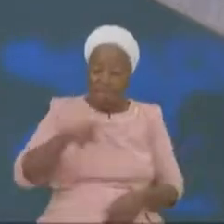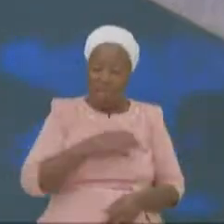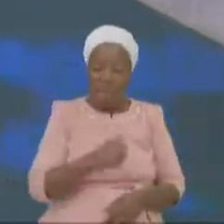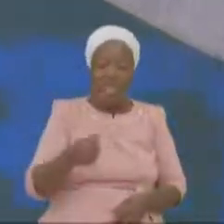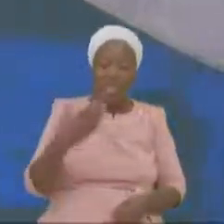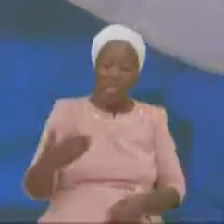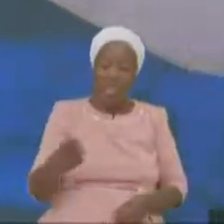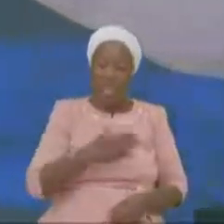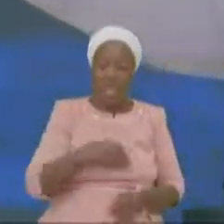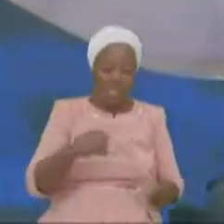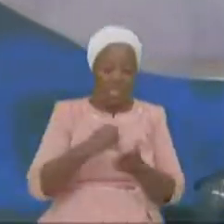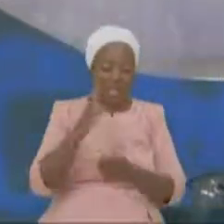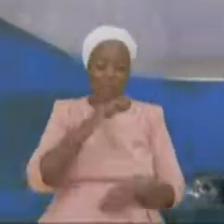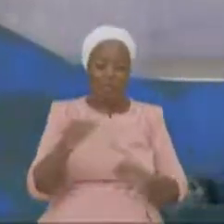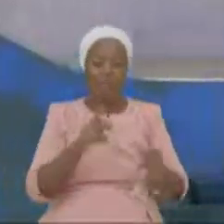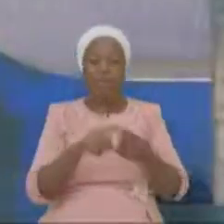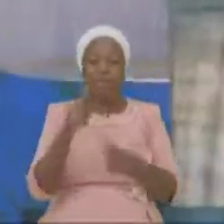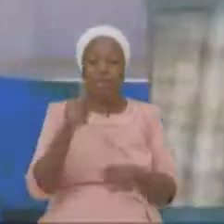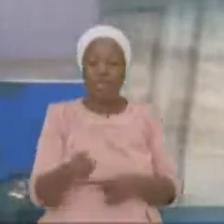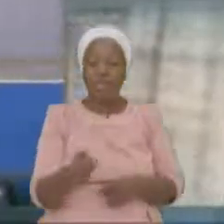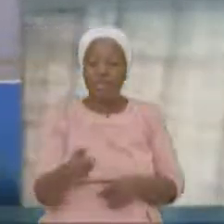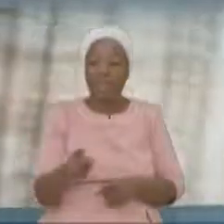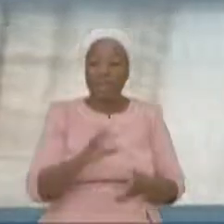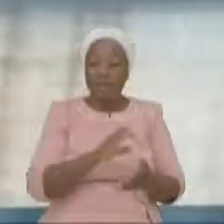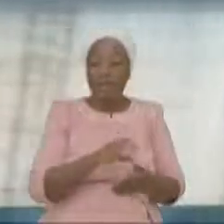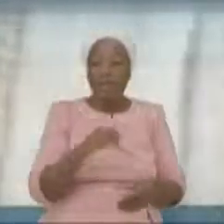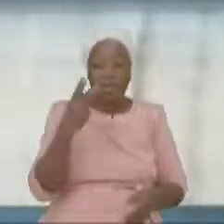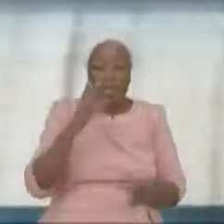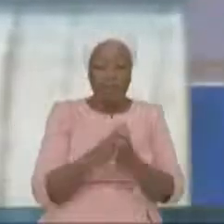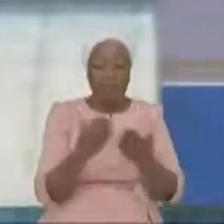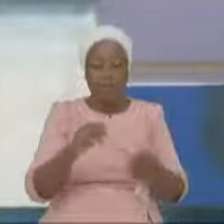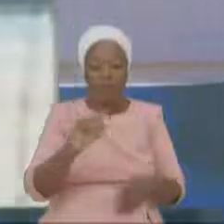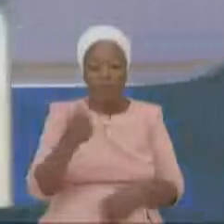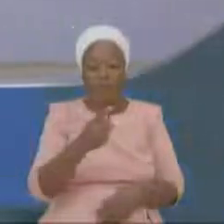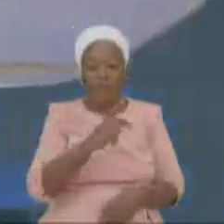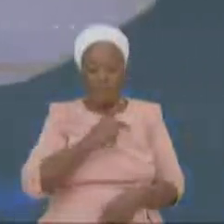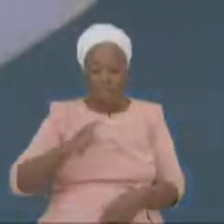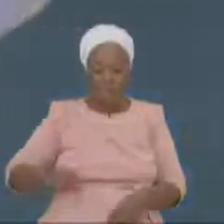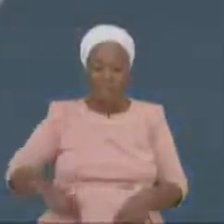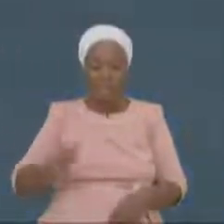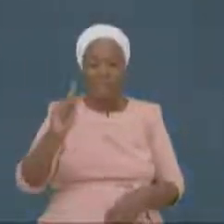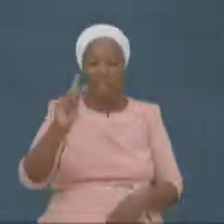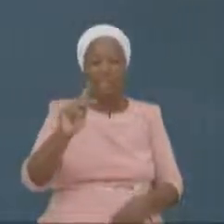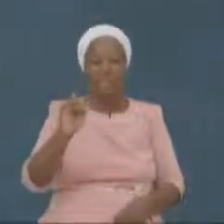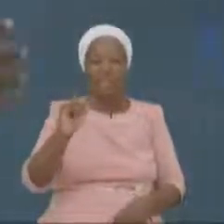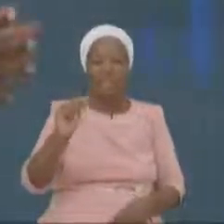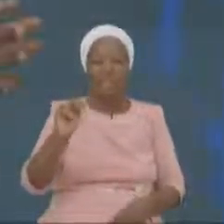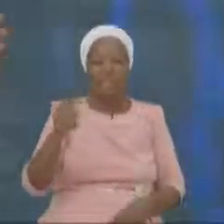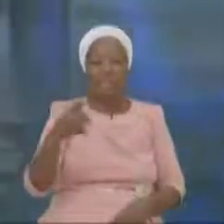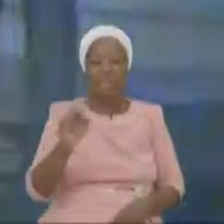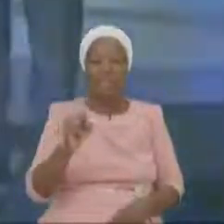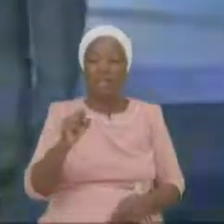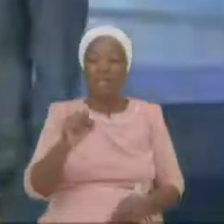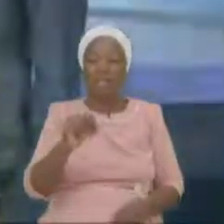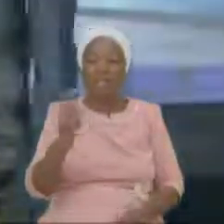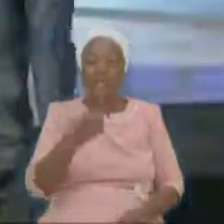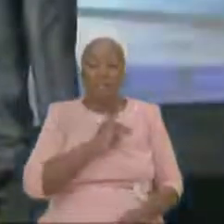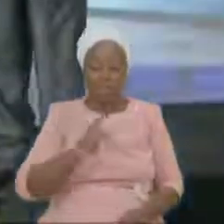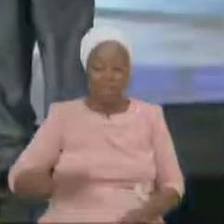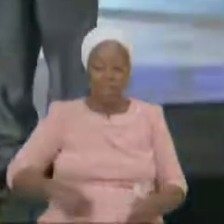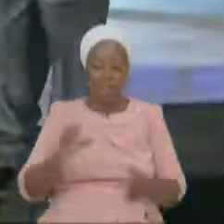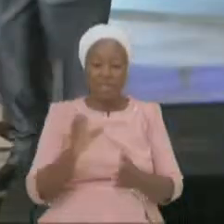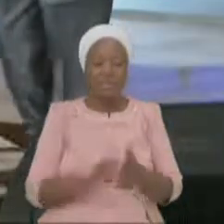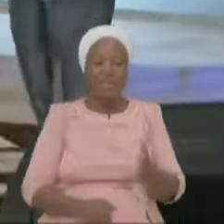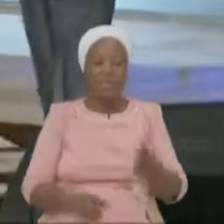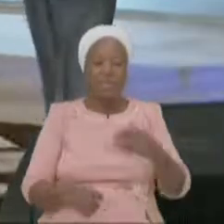be done unto thee. Look at 1 Kings chapter 17, verse 1. 1 Kings chapter